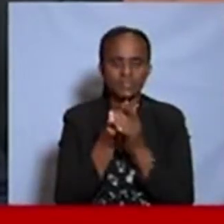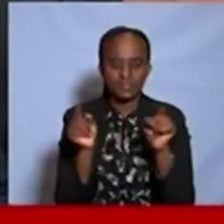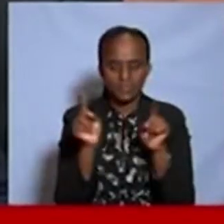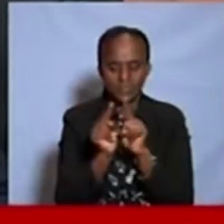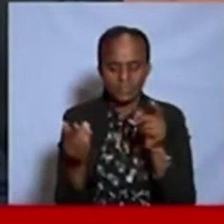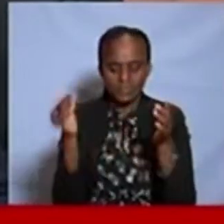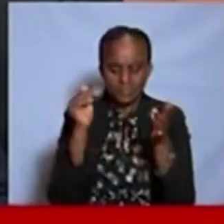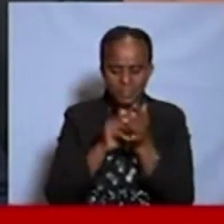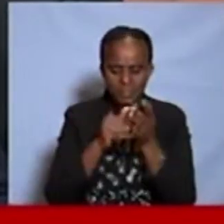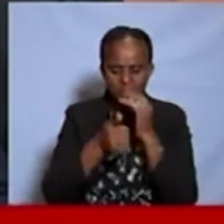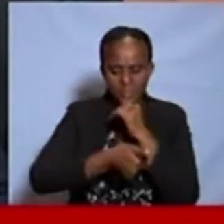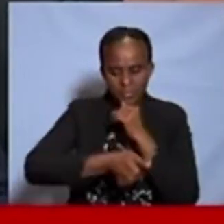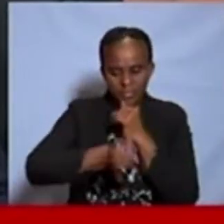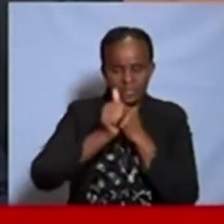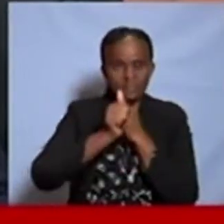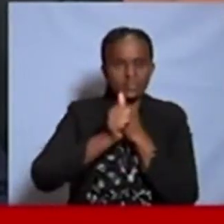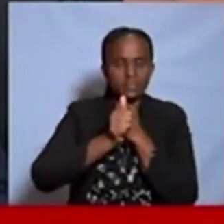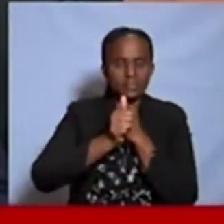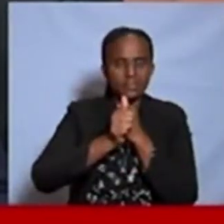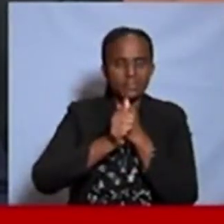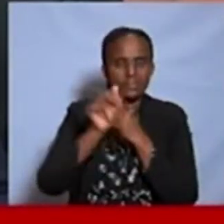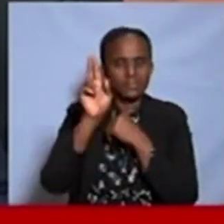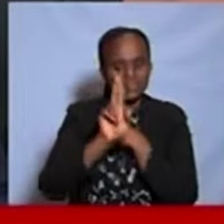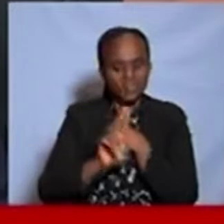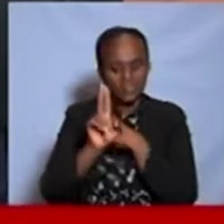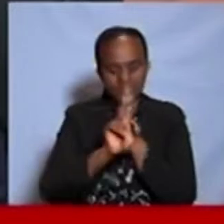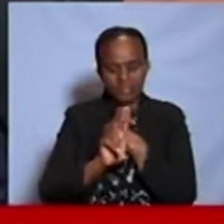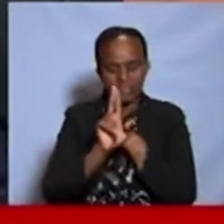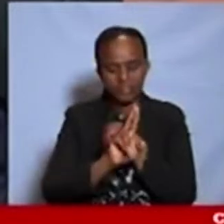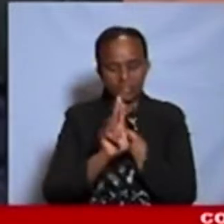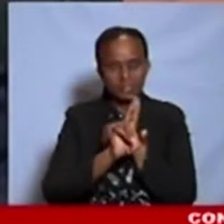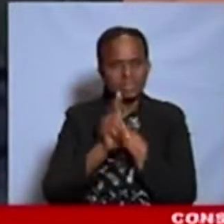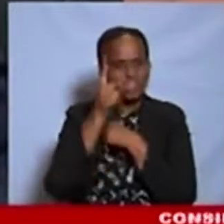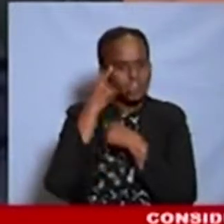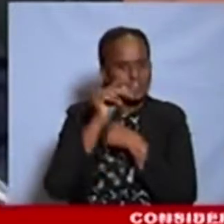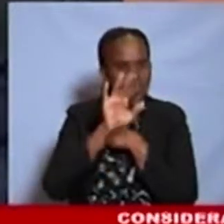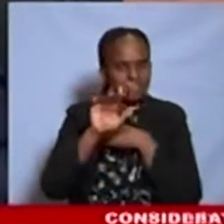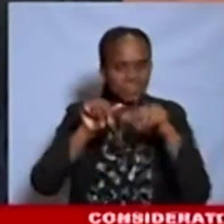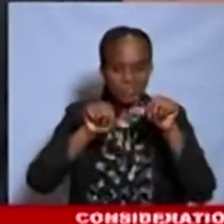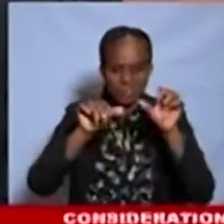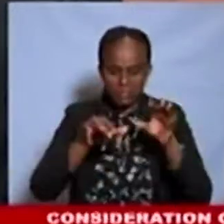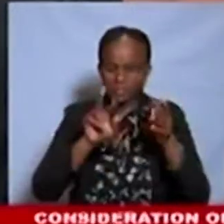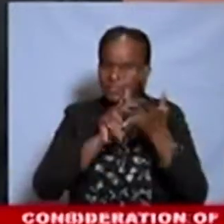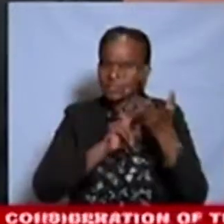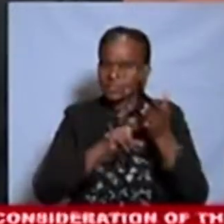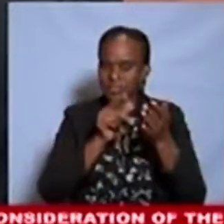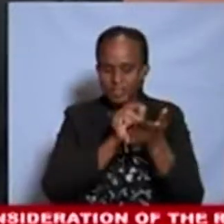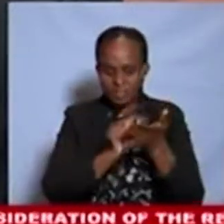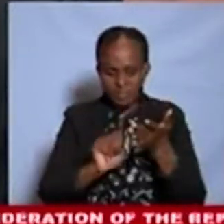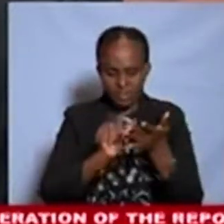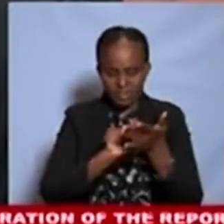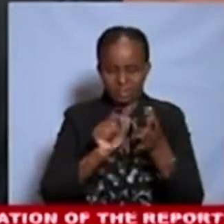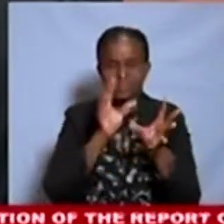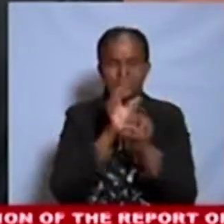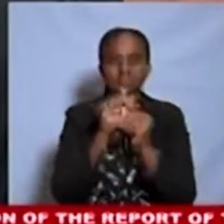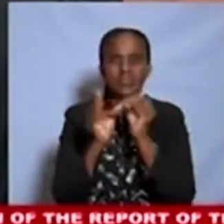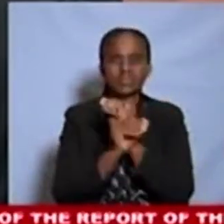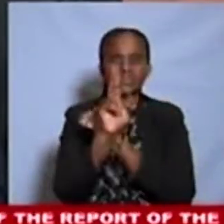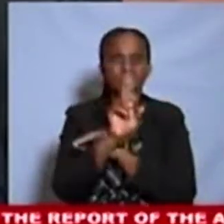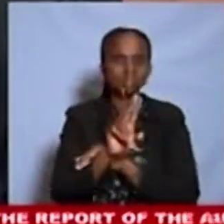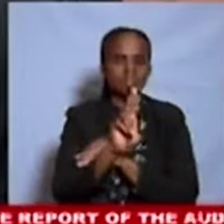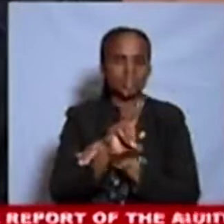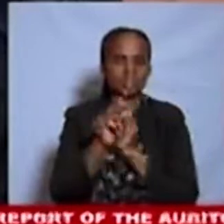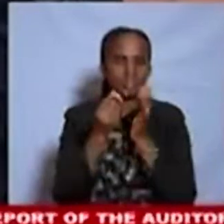And they use it. From the auditor's report, it is written misappropriation.